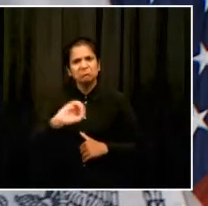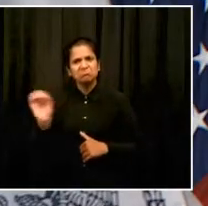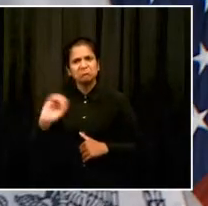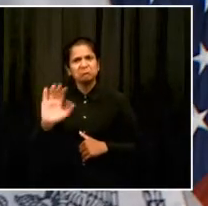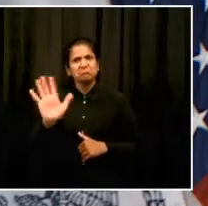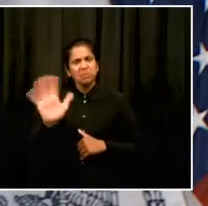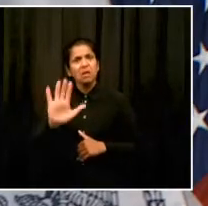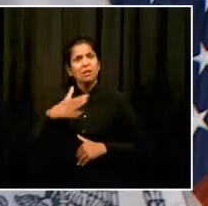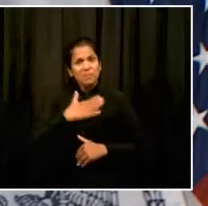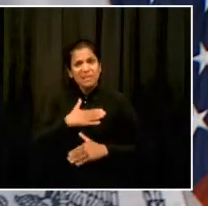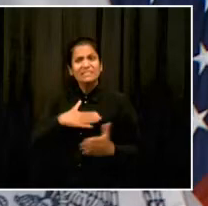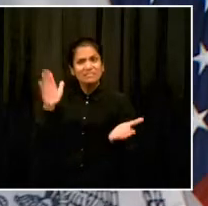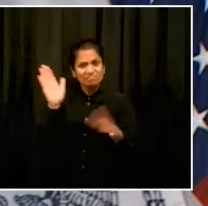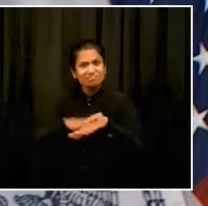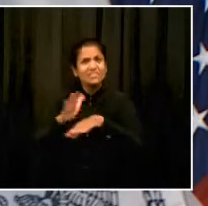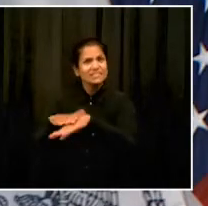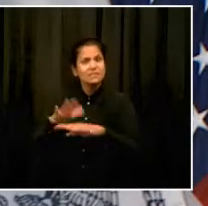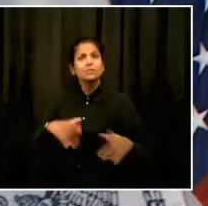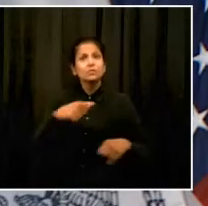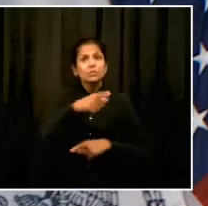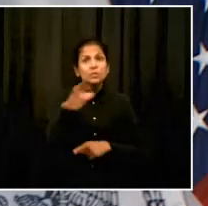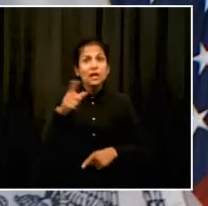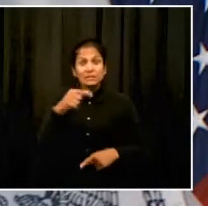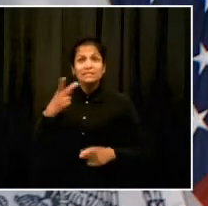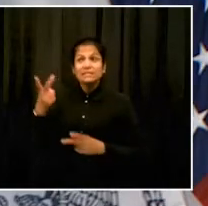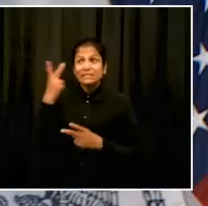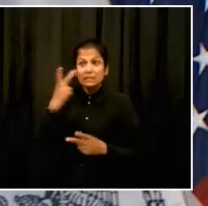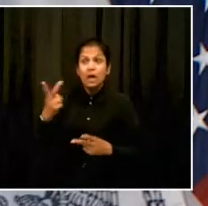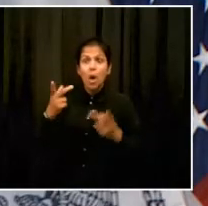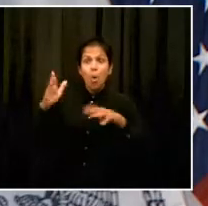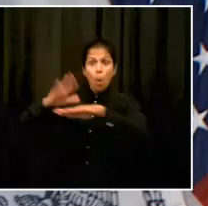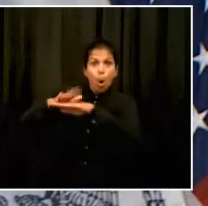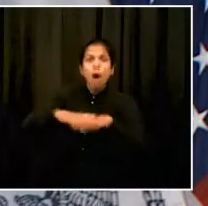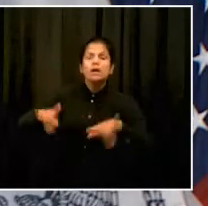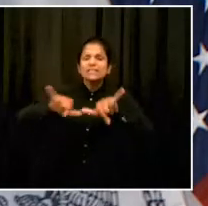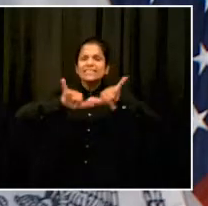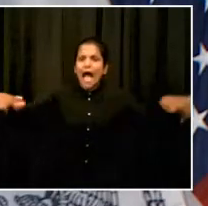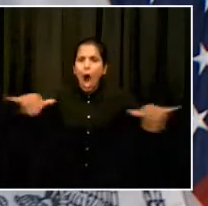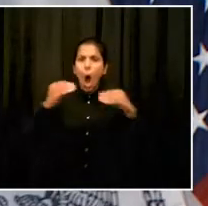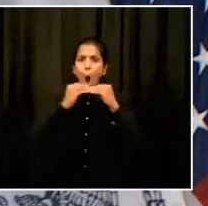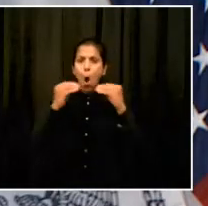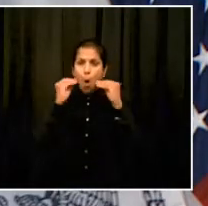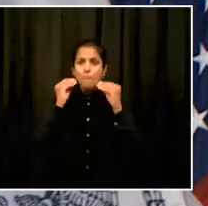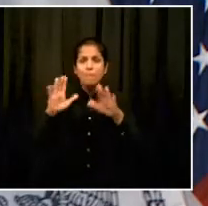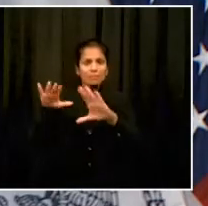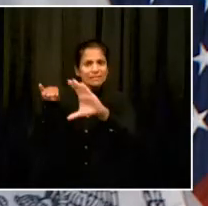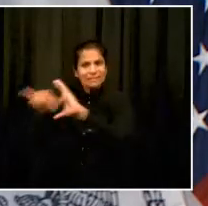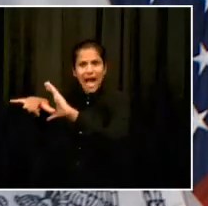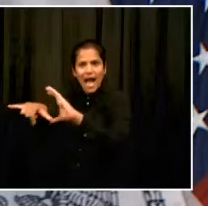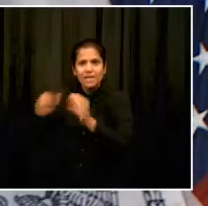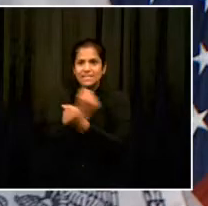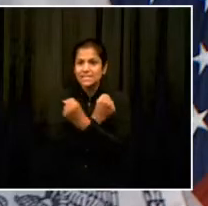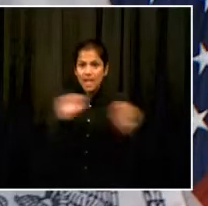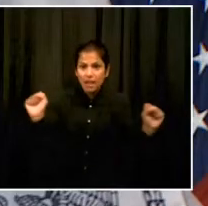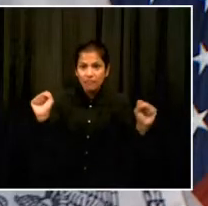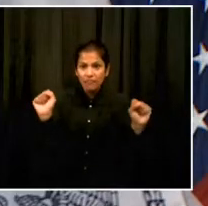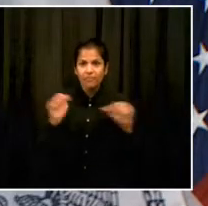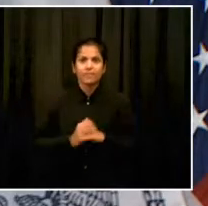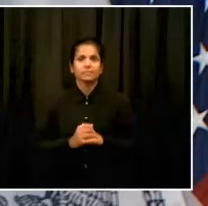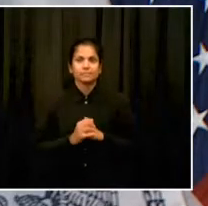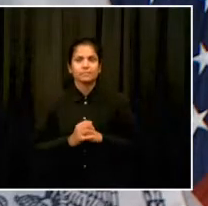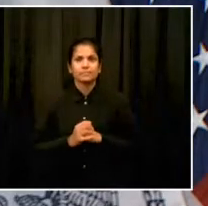means stay indoors, stay safe, make sure your family's safe. Also with these high winds, everyone just secure anything that could fly